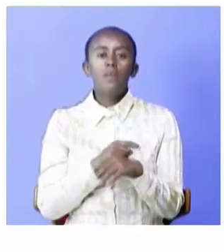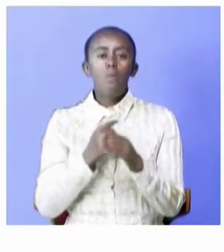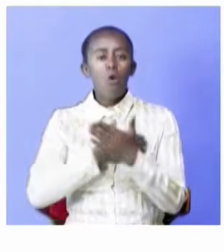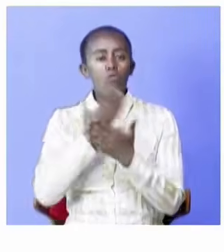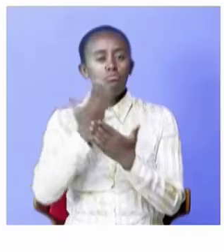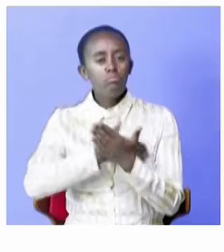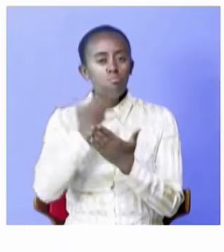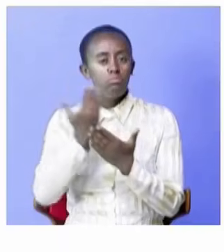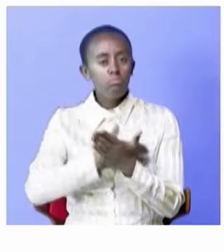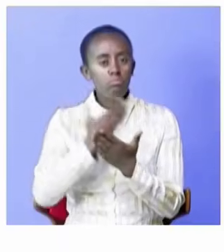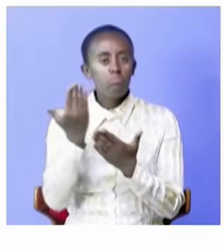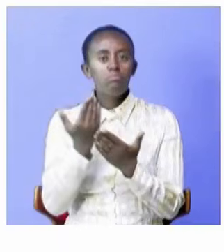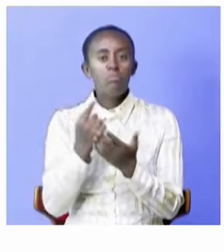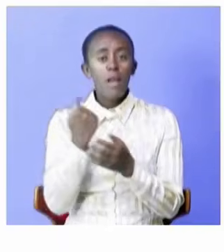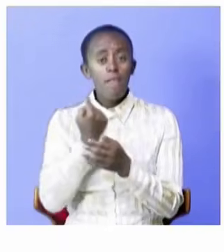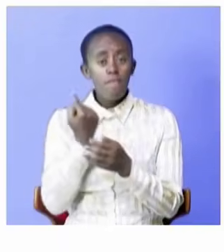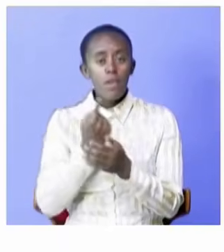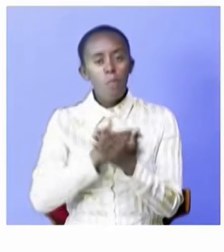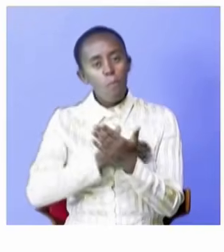morning.